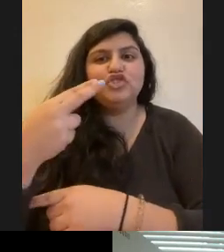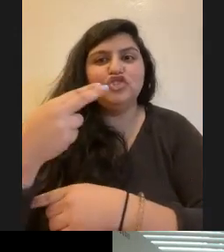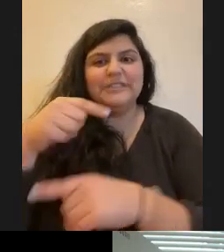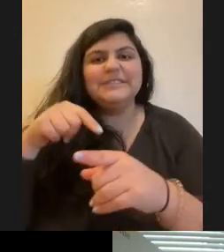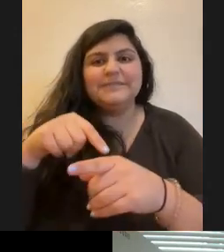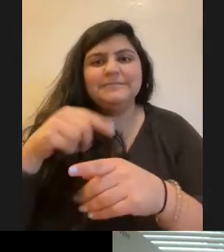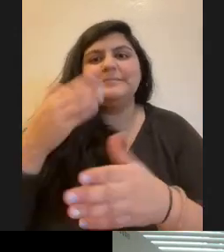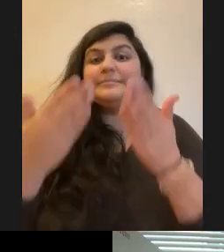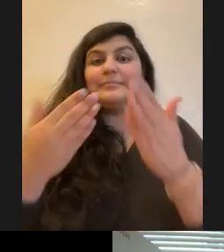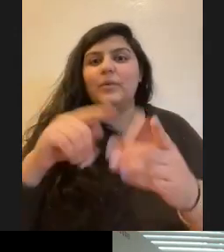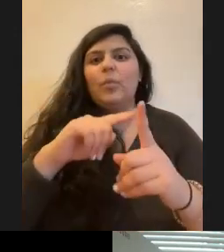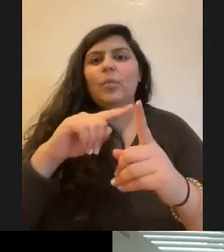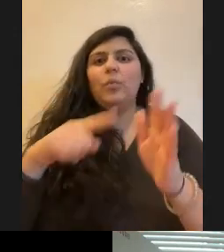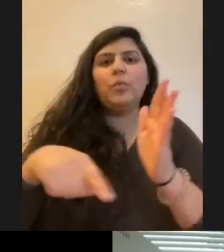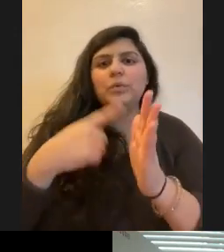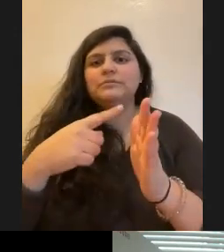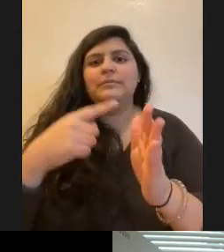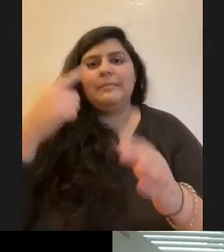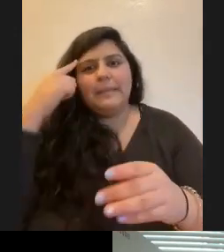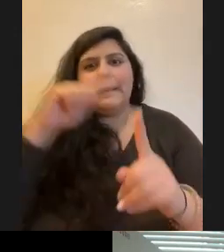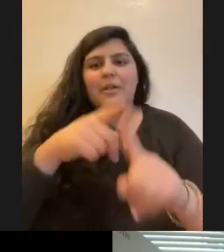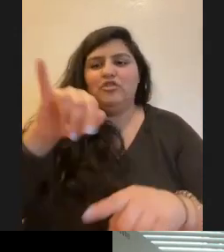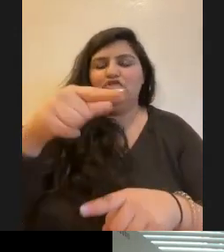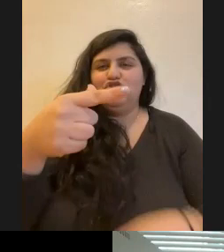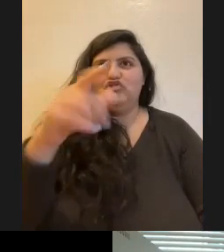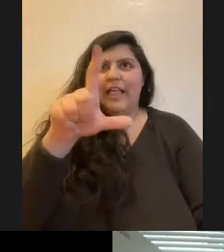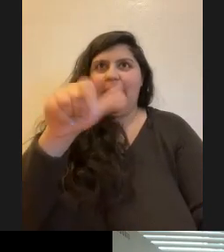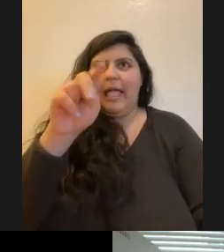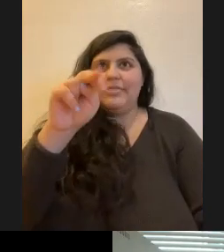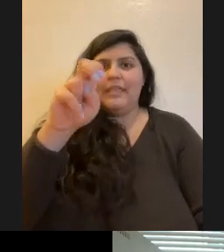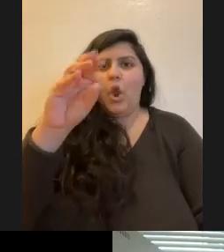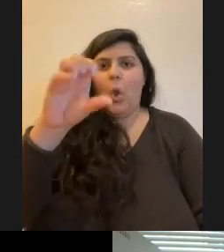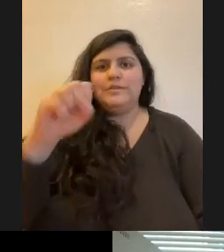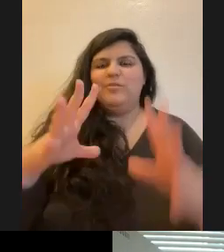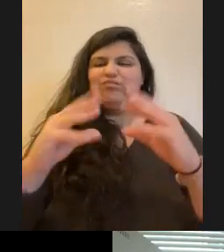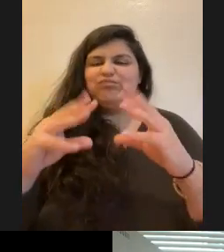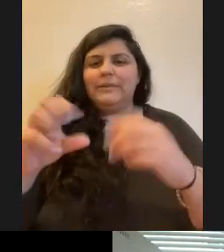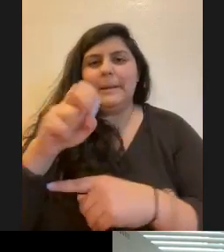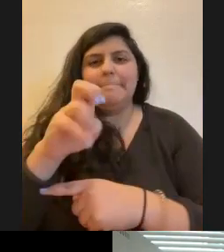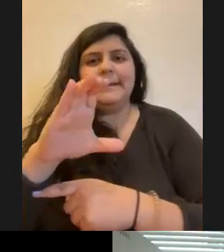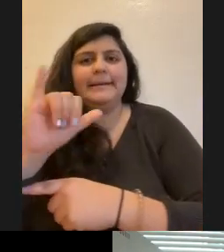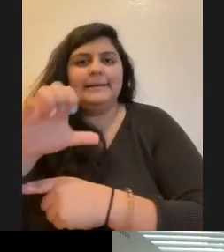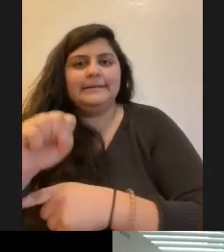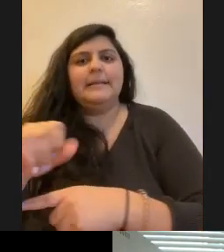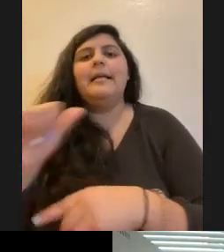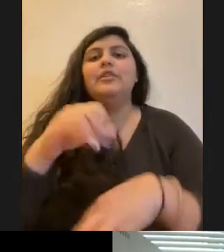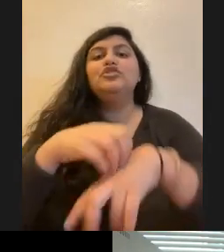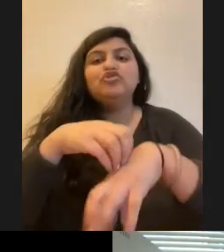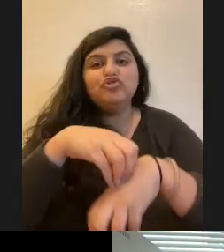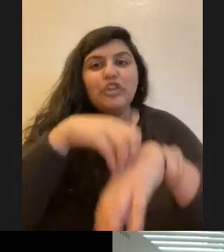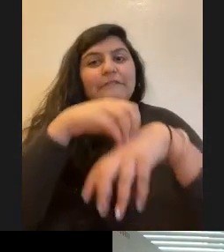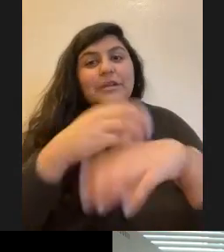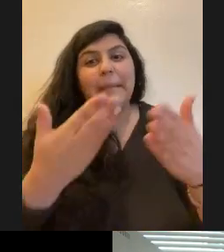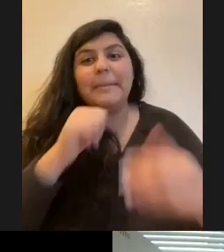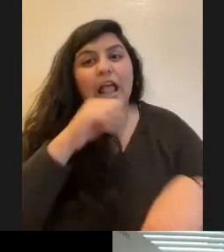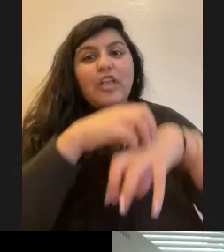especially once we get into the gelatinous species. That they may not technically be jellyfish, but there's a lot of gelatinous